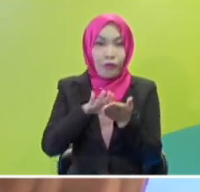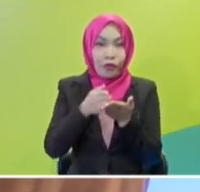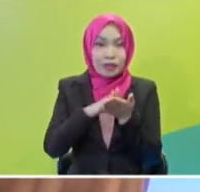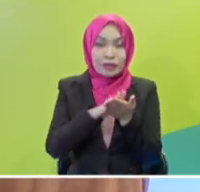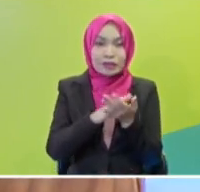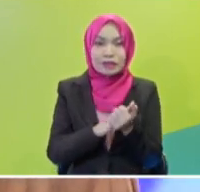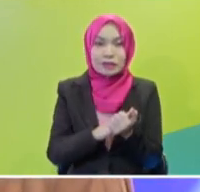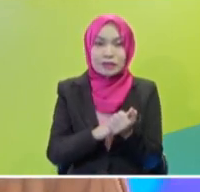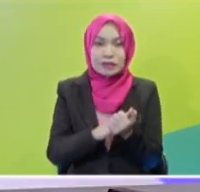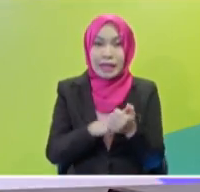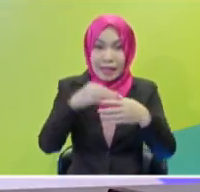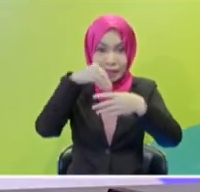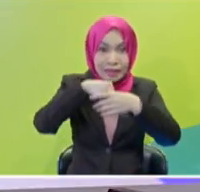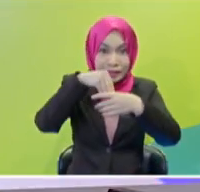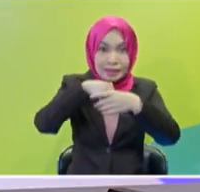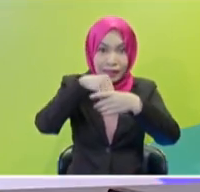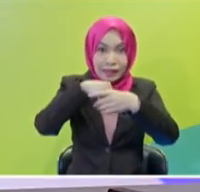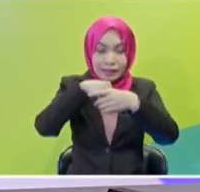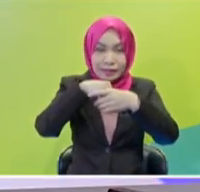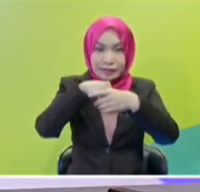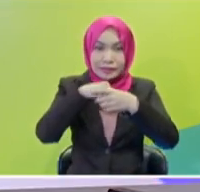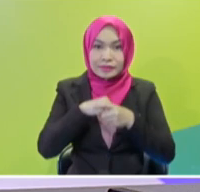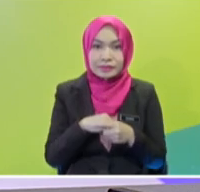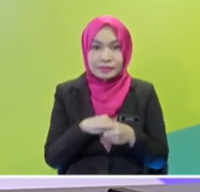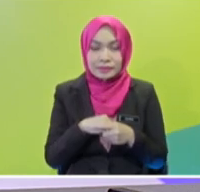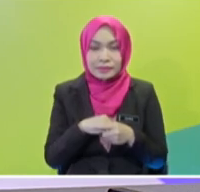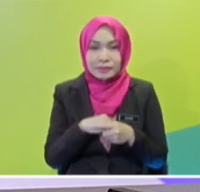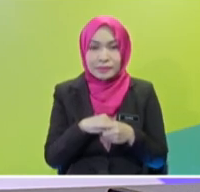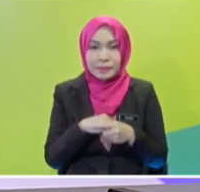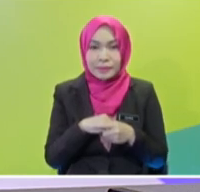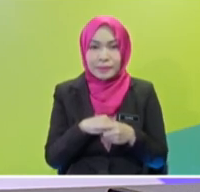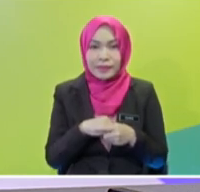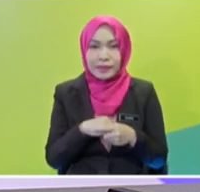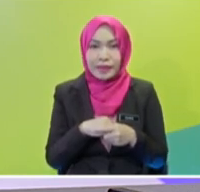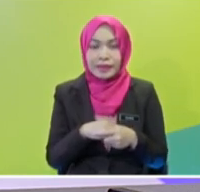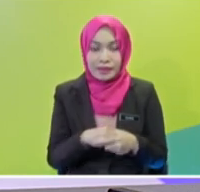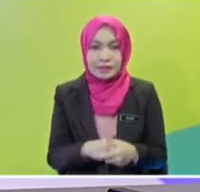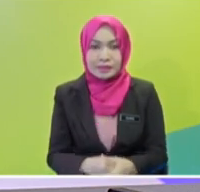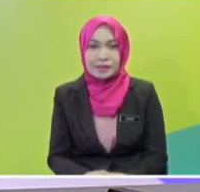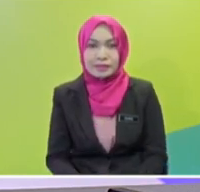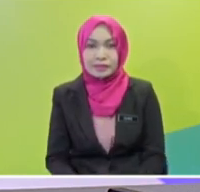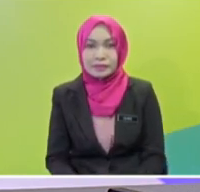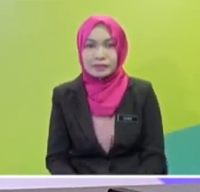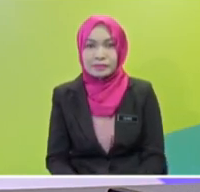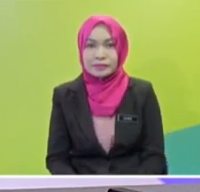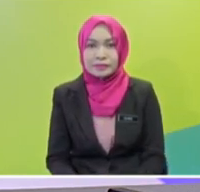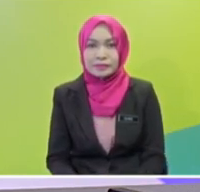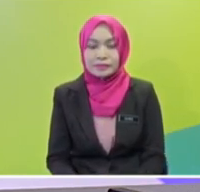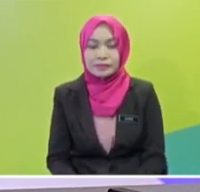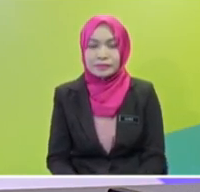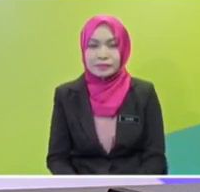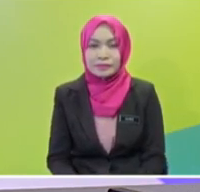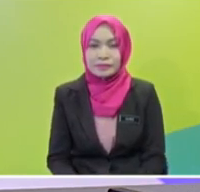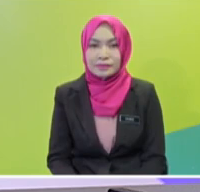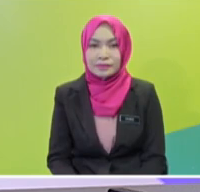Fold inside. Okay, we fold it inwards. Yes. Uh-huh. Okay. For both sides. Okay,